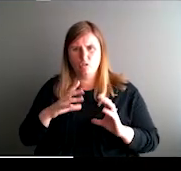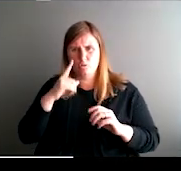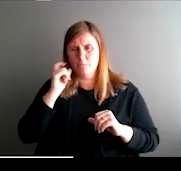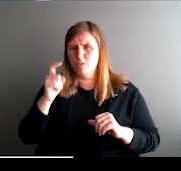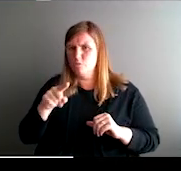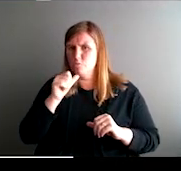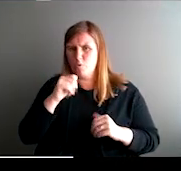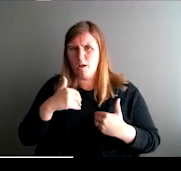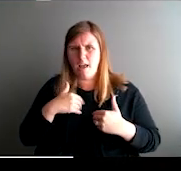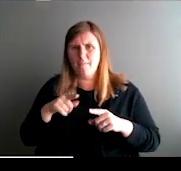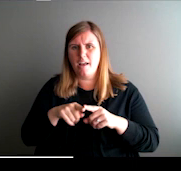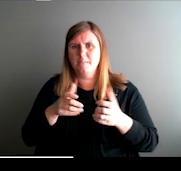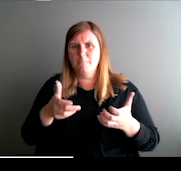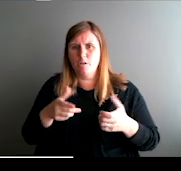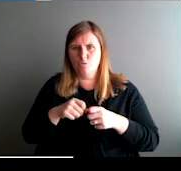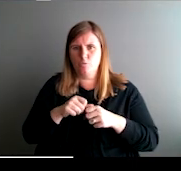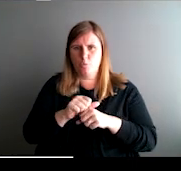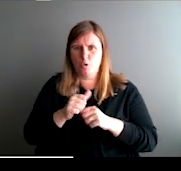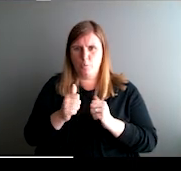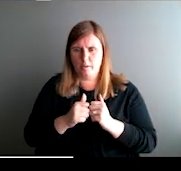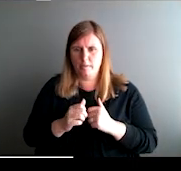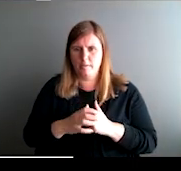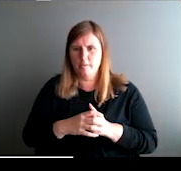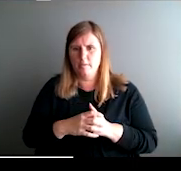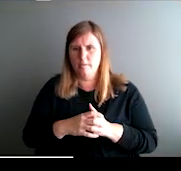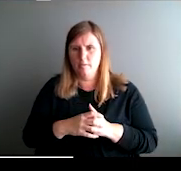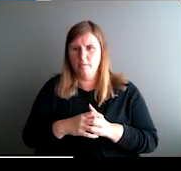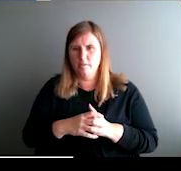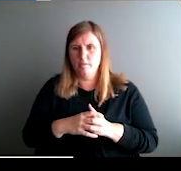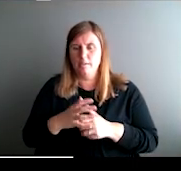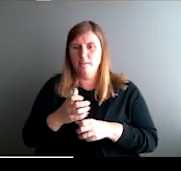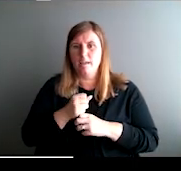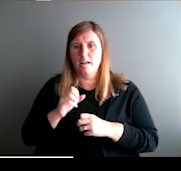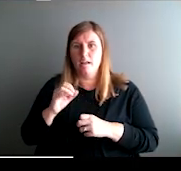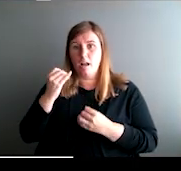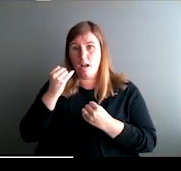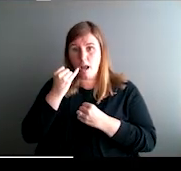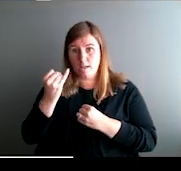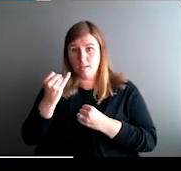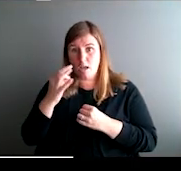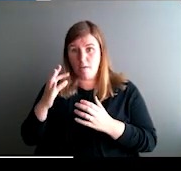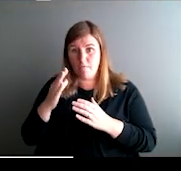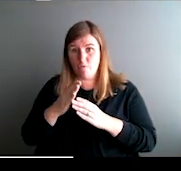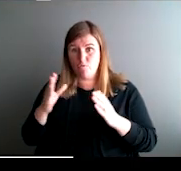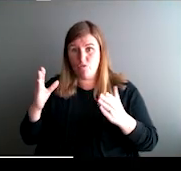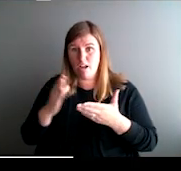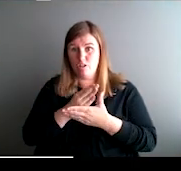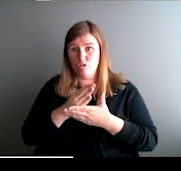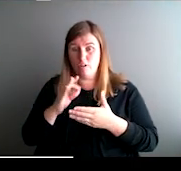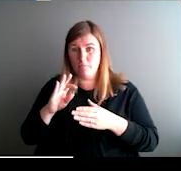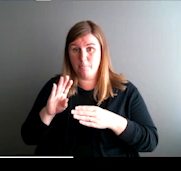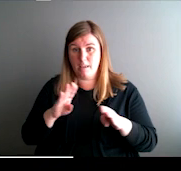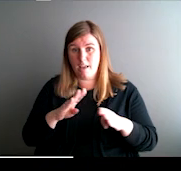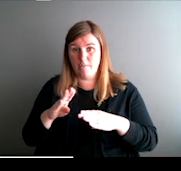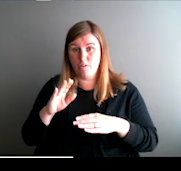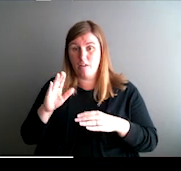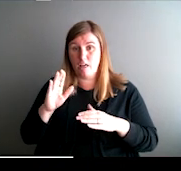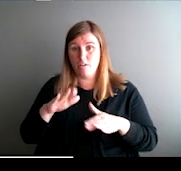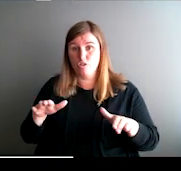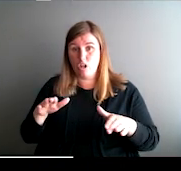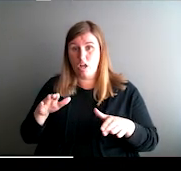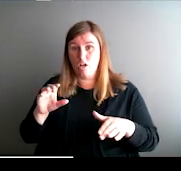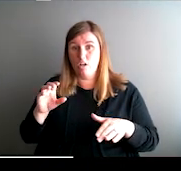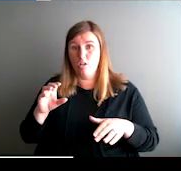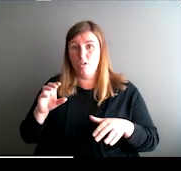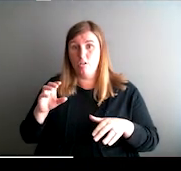have as much to work with. Getting an idea of the range of behavior that the child emits will